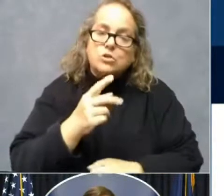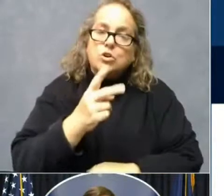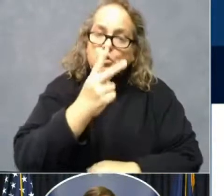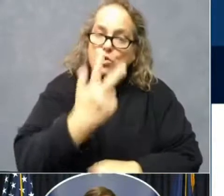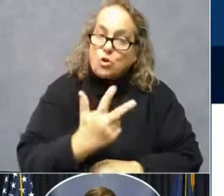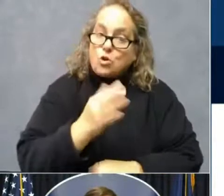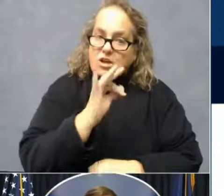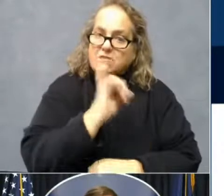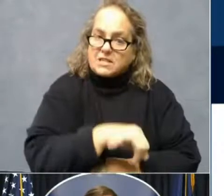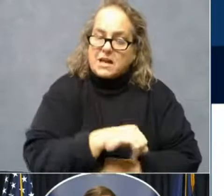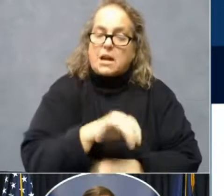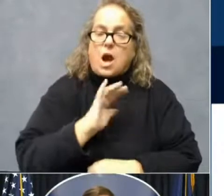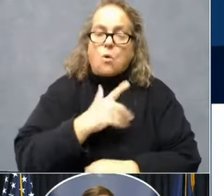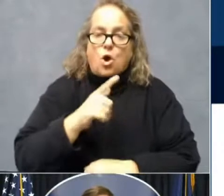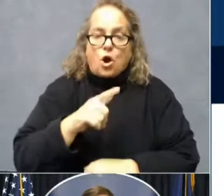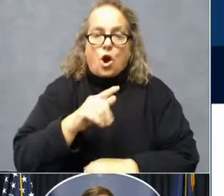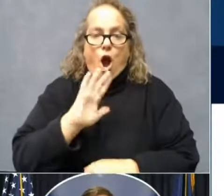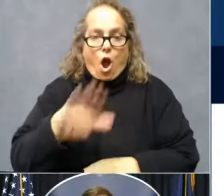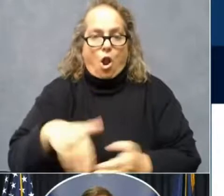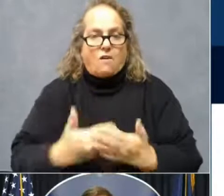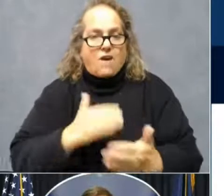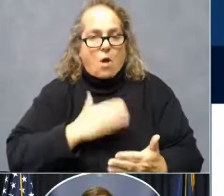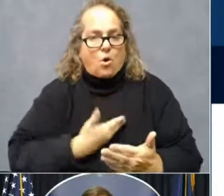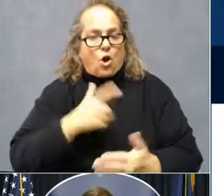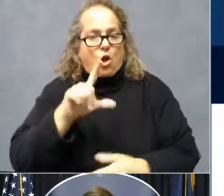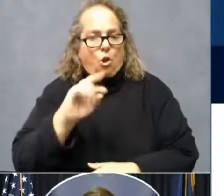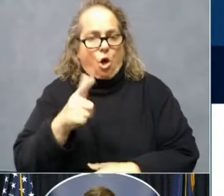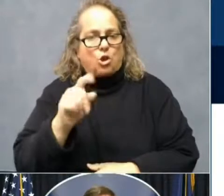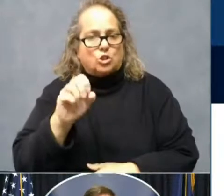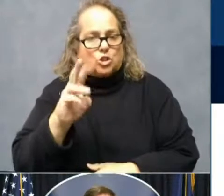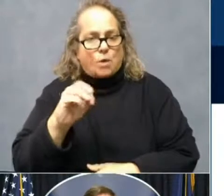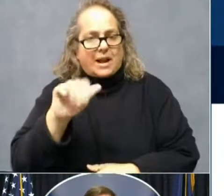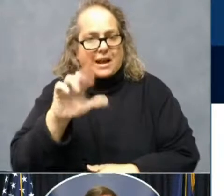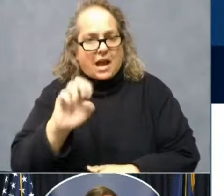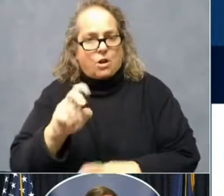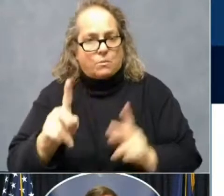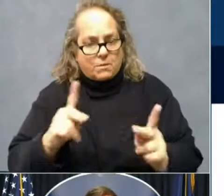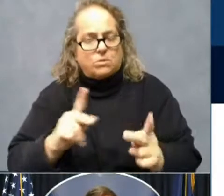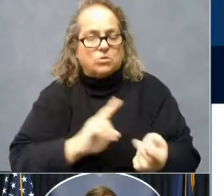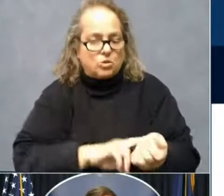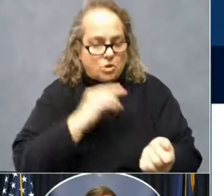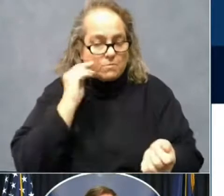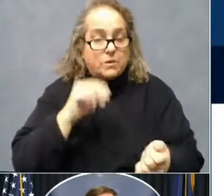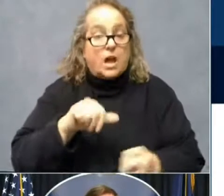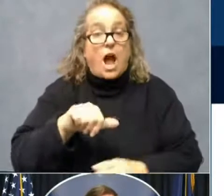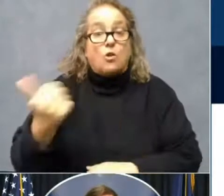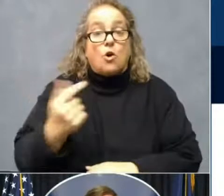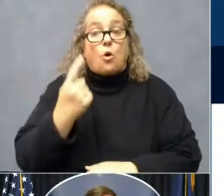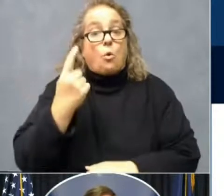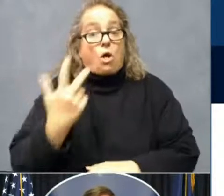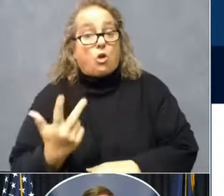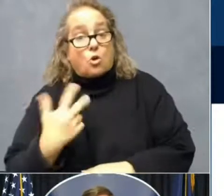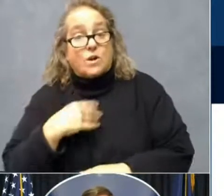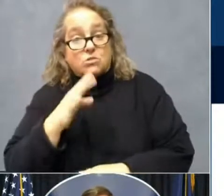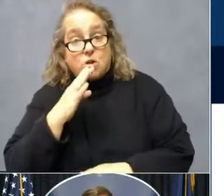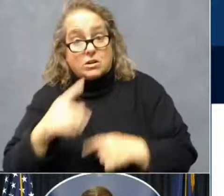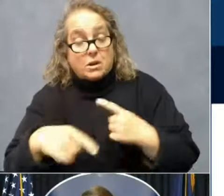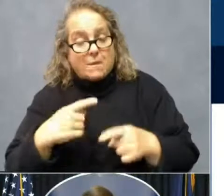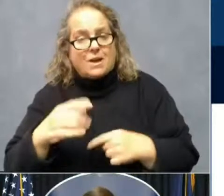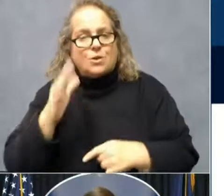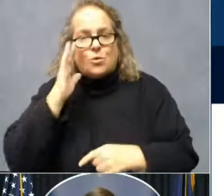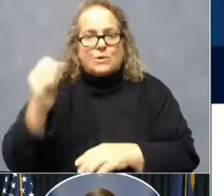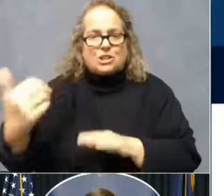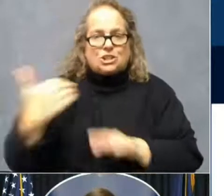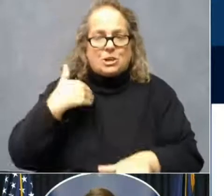here in Kentucky after receiving this allocation. The other third, which we talked about, could only be shipped in very large